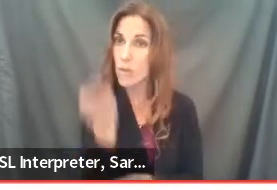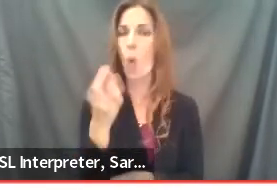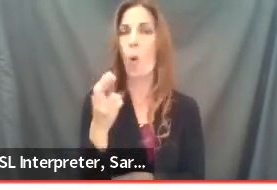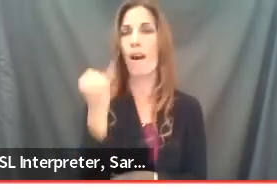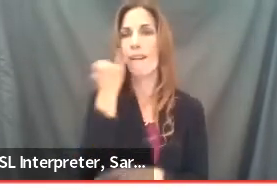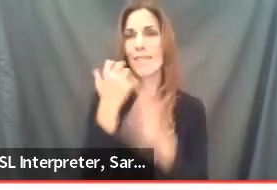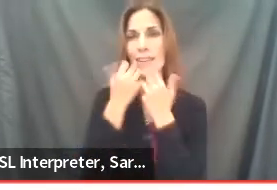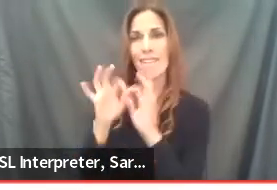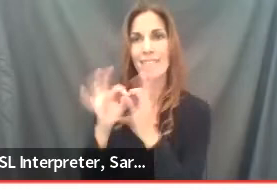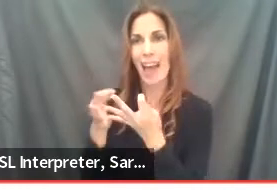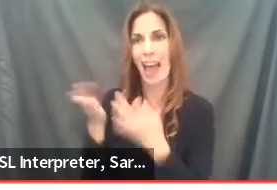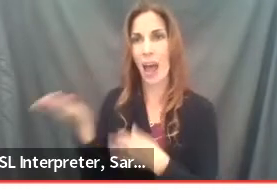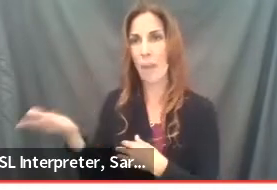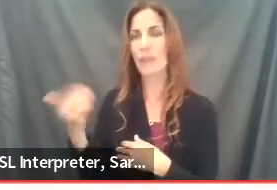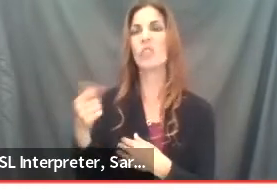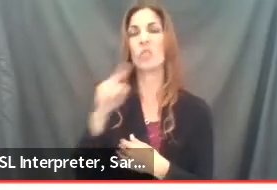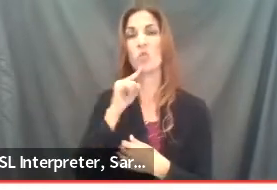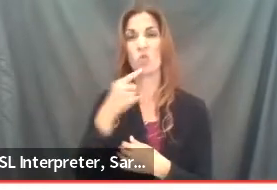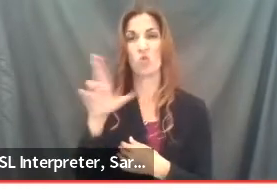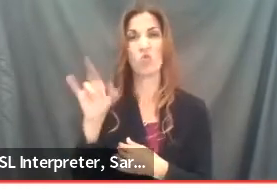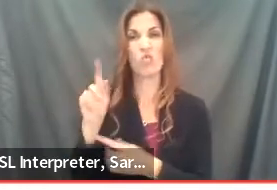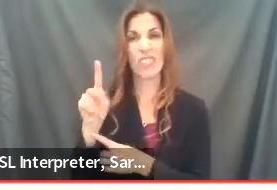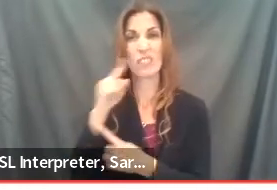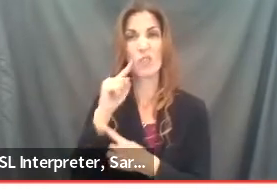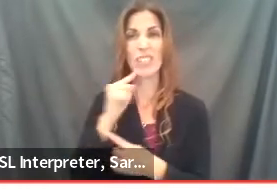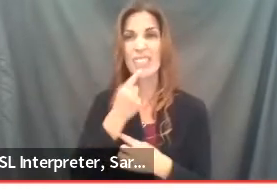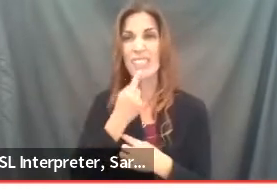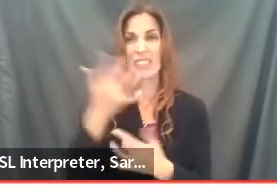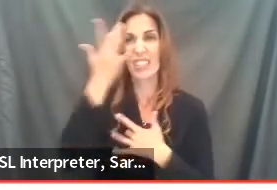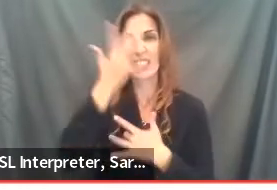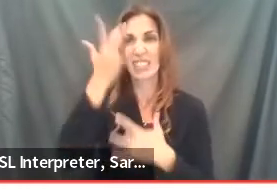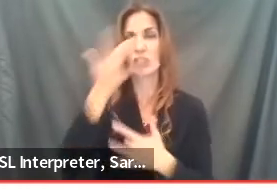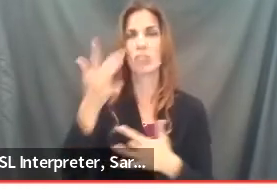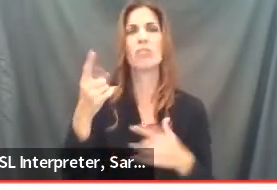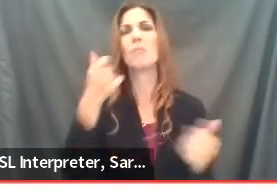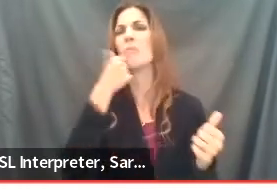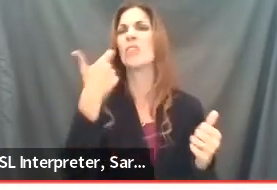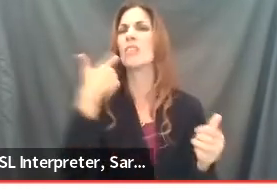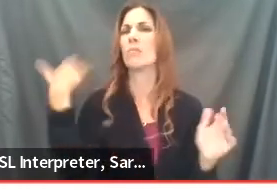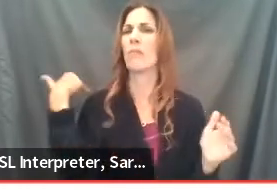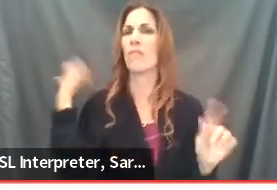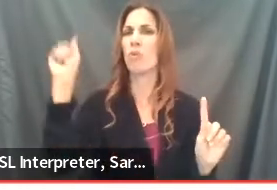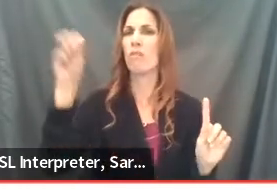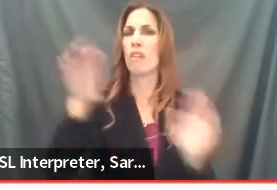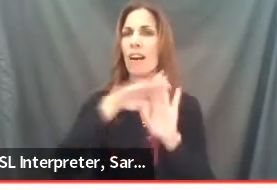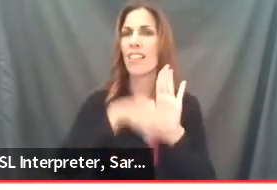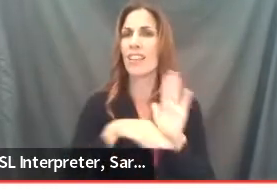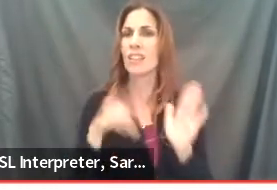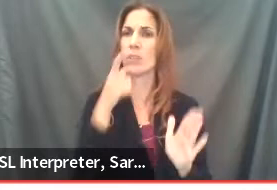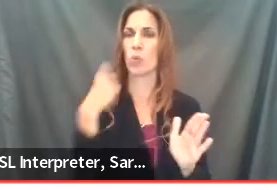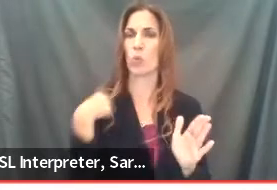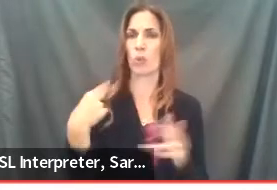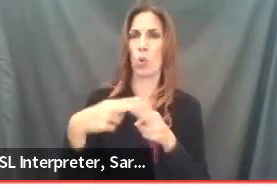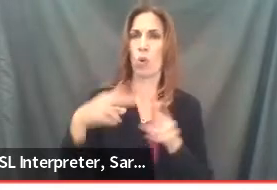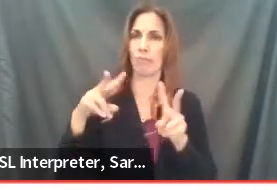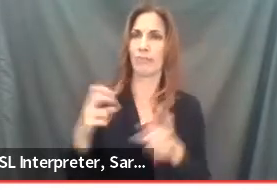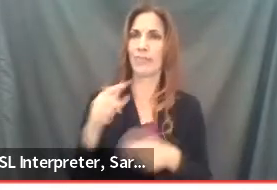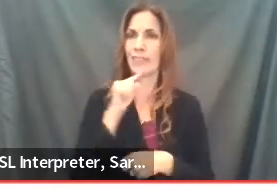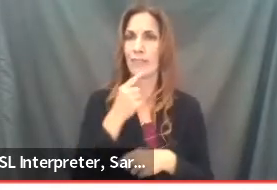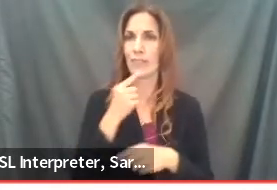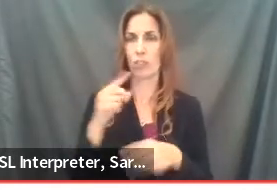ones are at risk of severe illness, that list that Shaniqua had mentioned, you seek medical